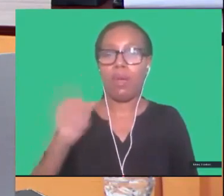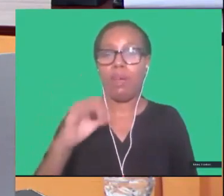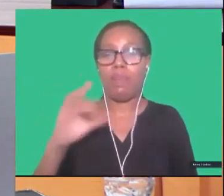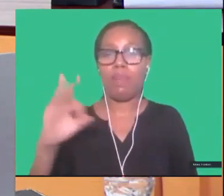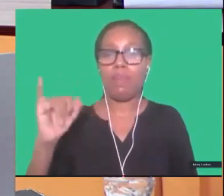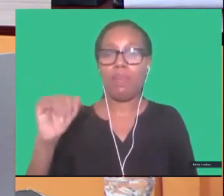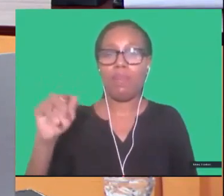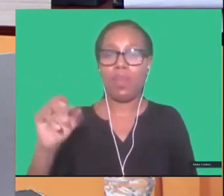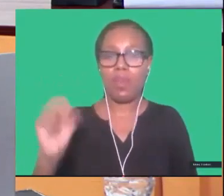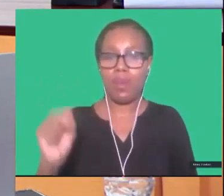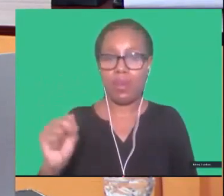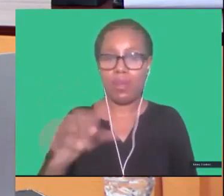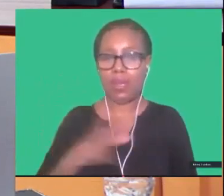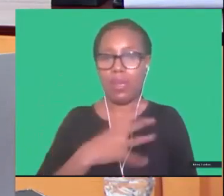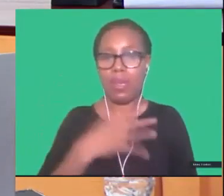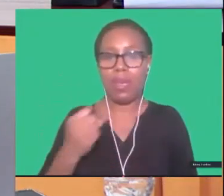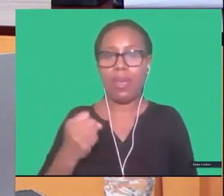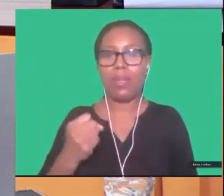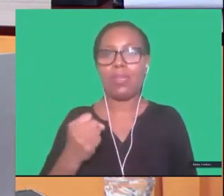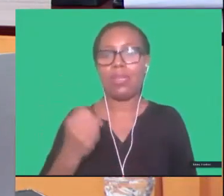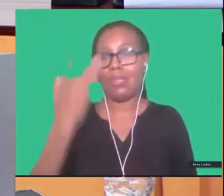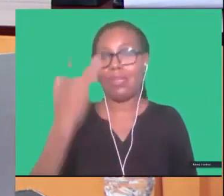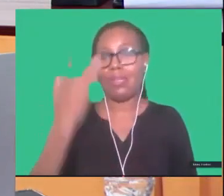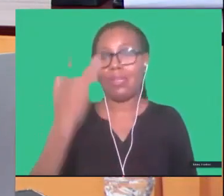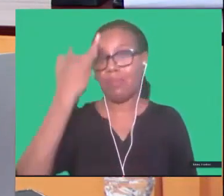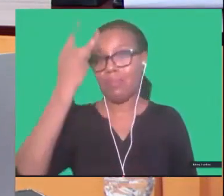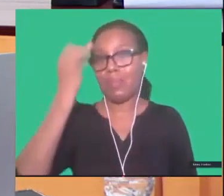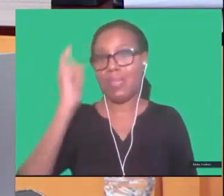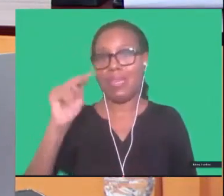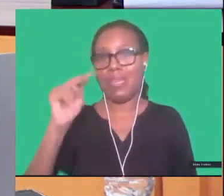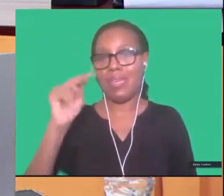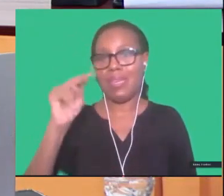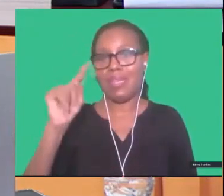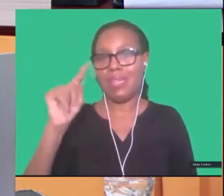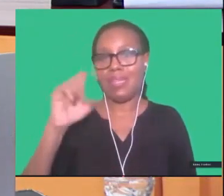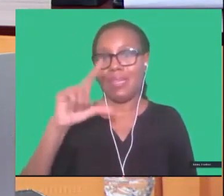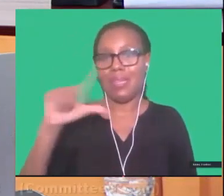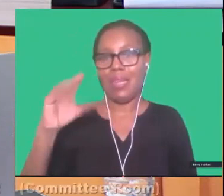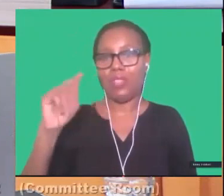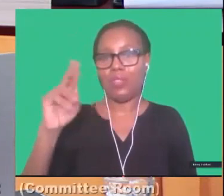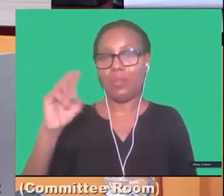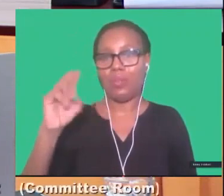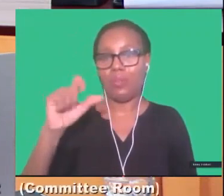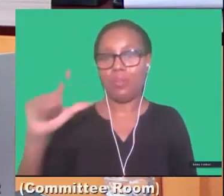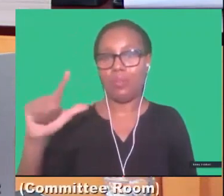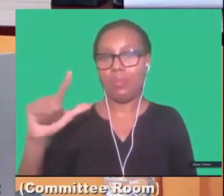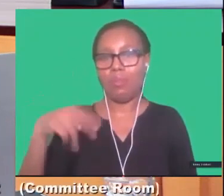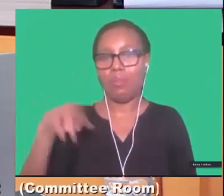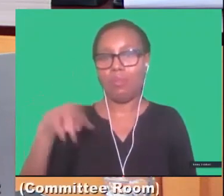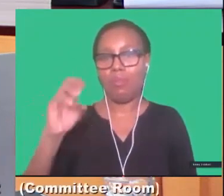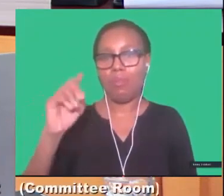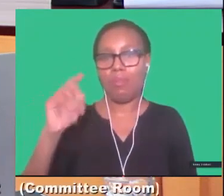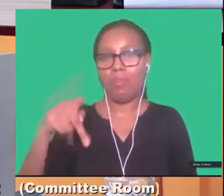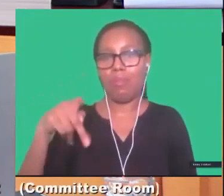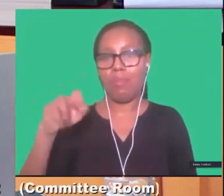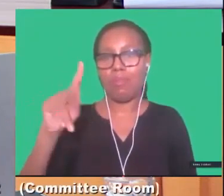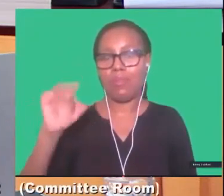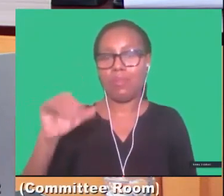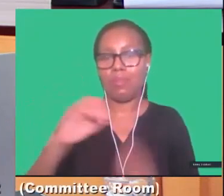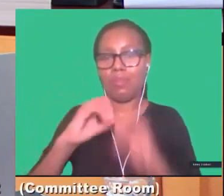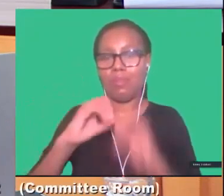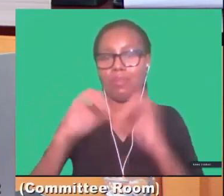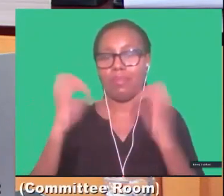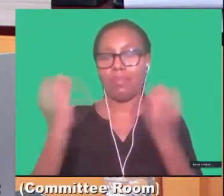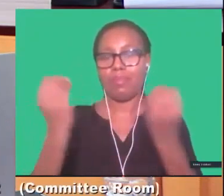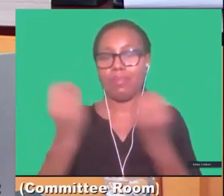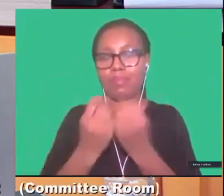and Intellectual Property Office that we are now embarking on. And the purpose, of course, is to ensure